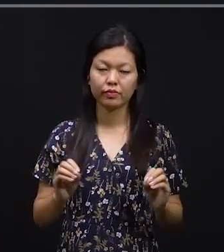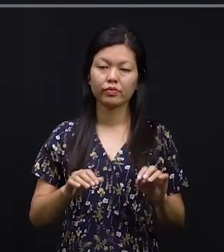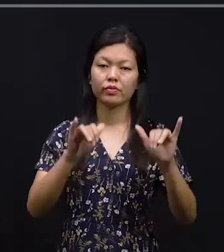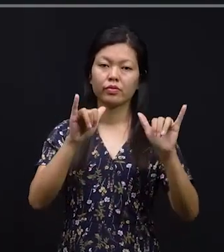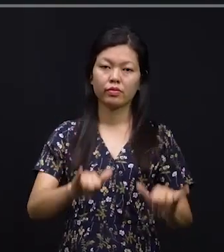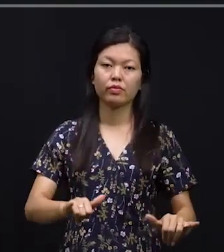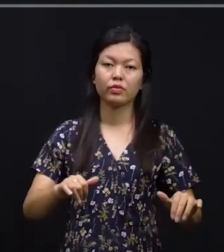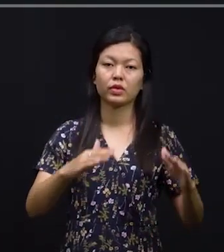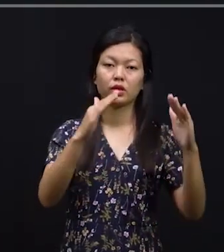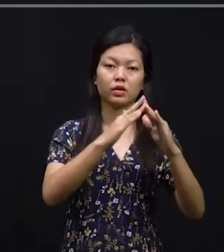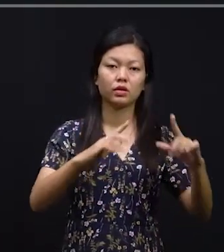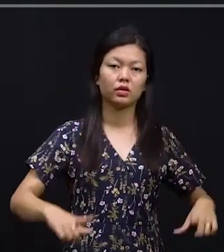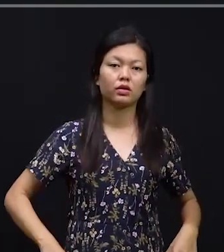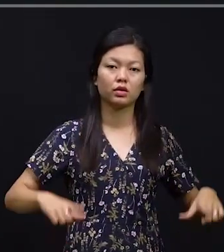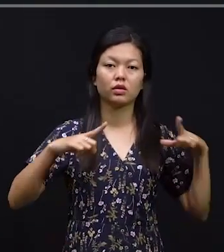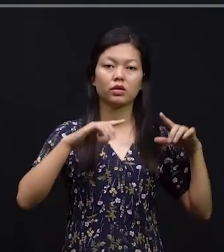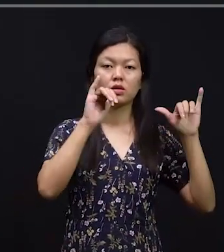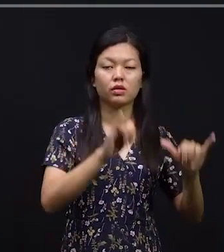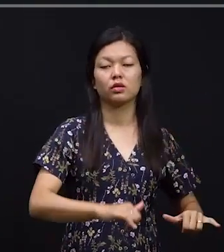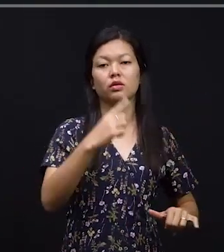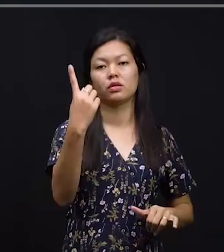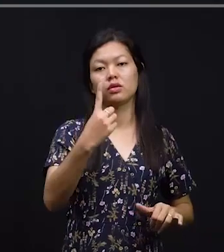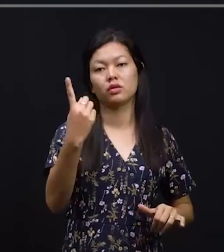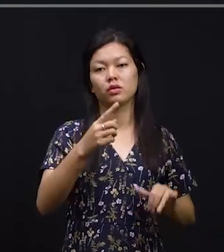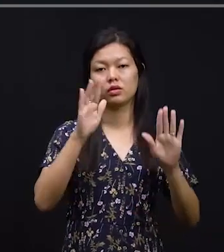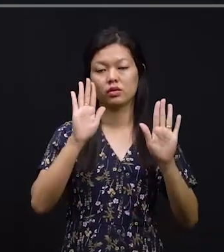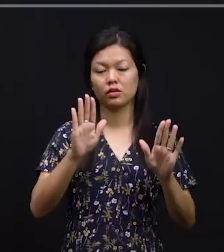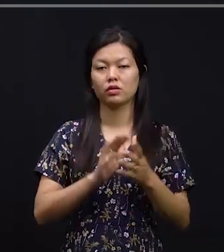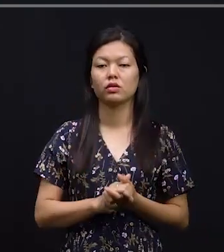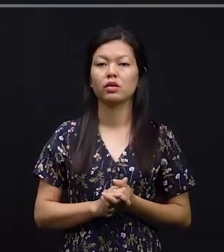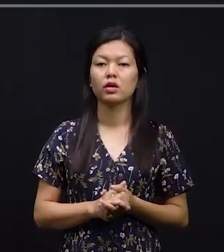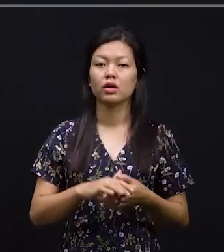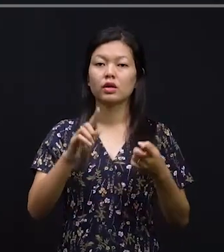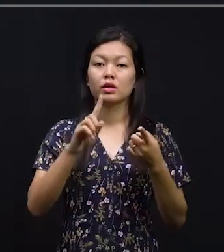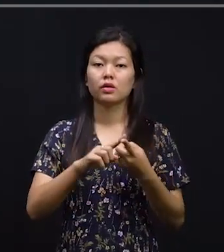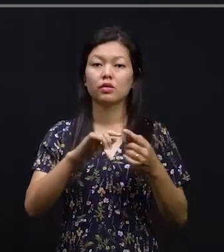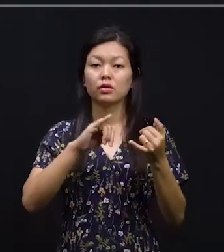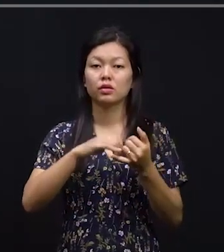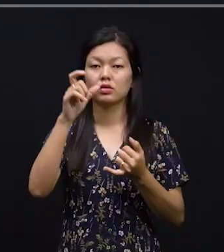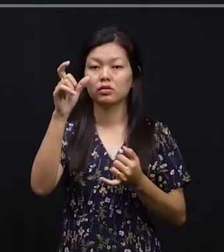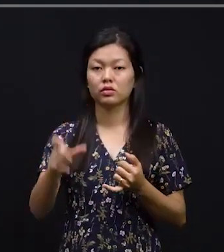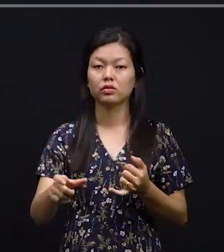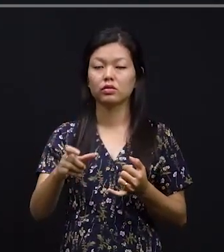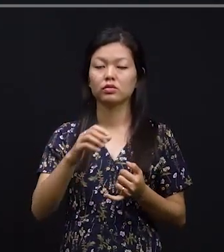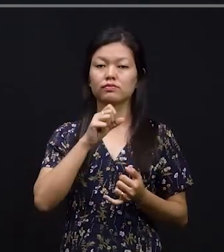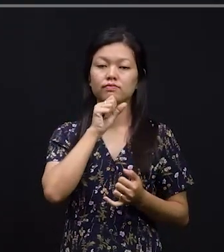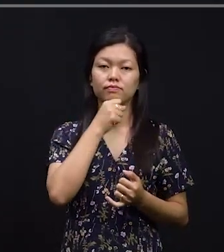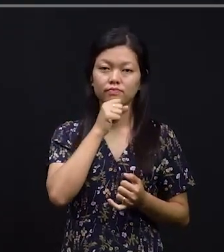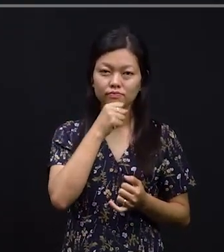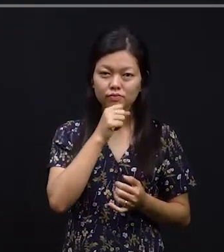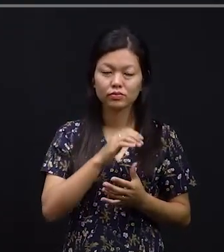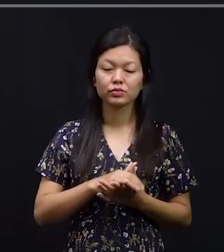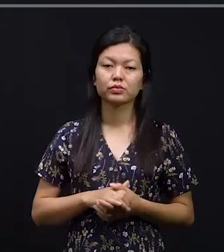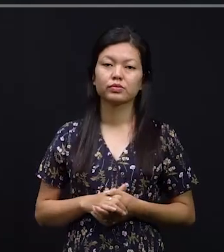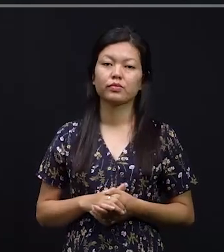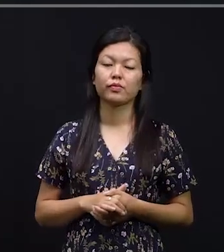alone. I repeat, he lives all alone, and he was not a young boy anymore, a young man anymore. He was